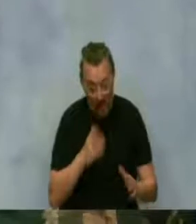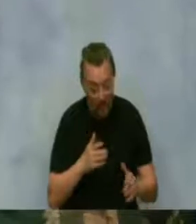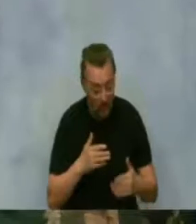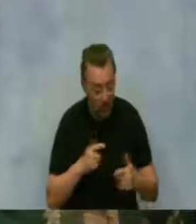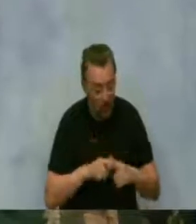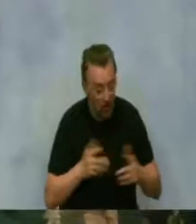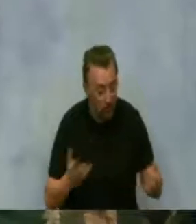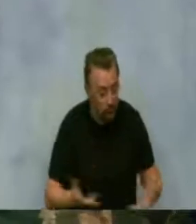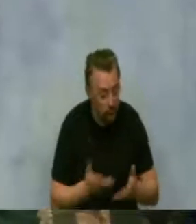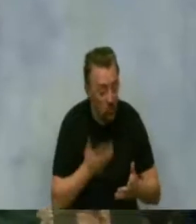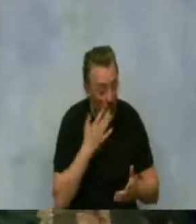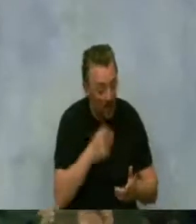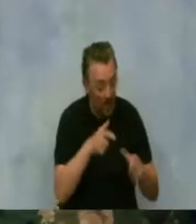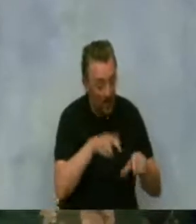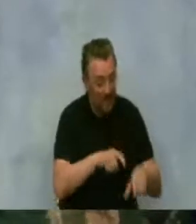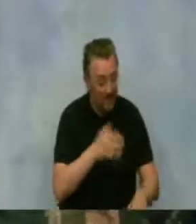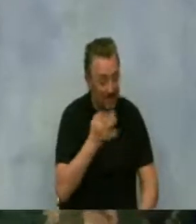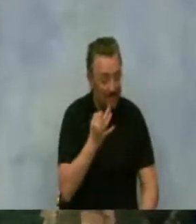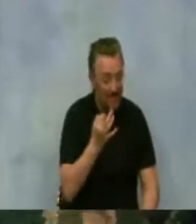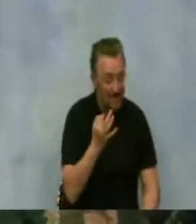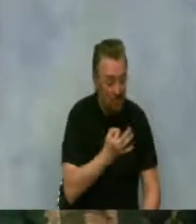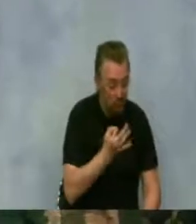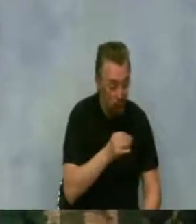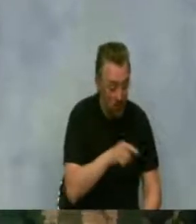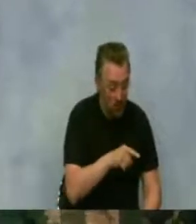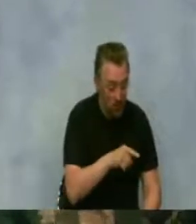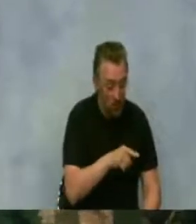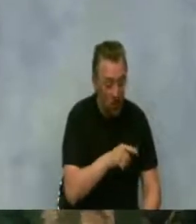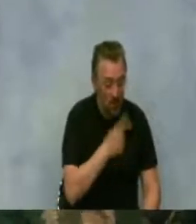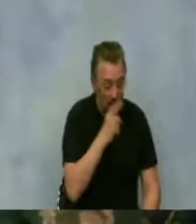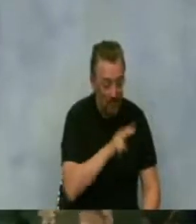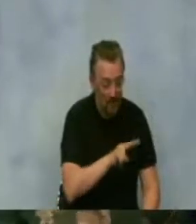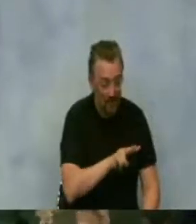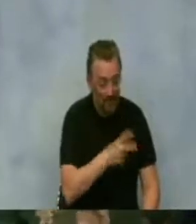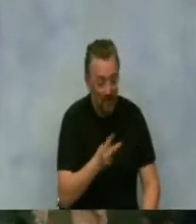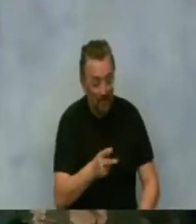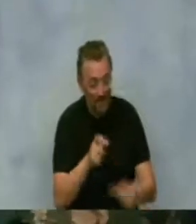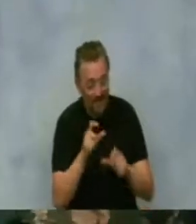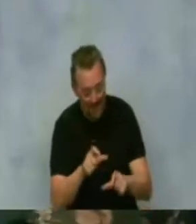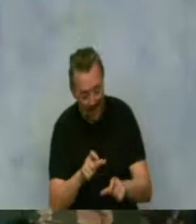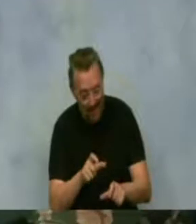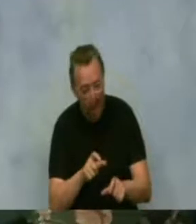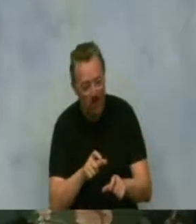encourage people when they're in a temporary accommodation to flip and to stay?